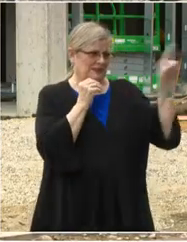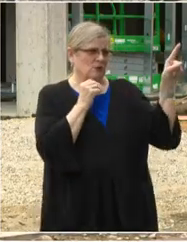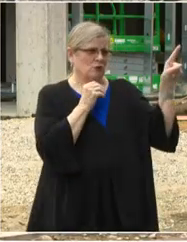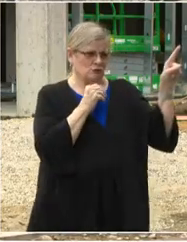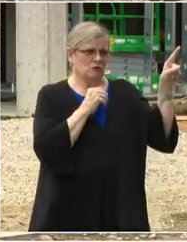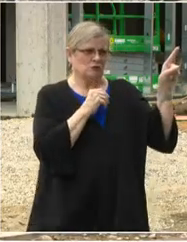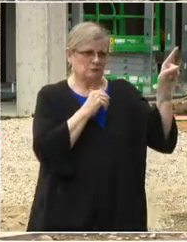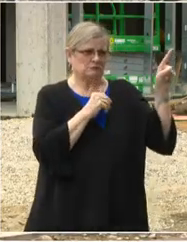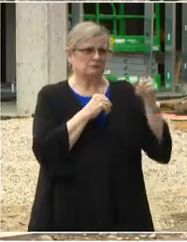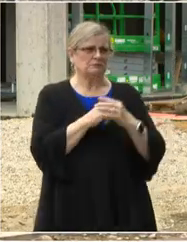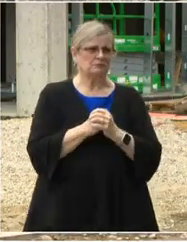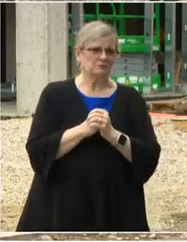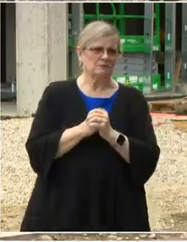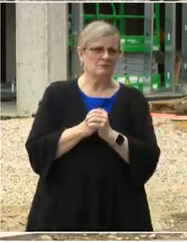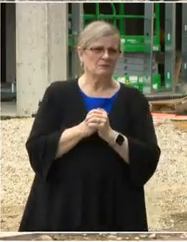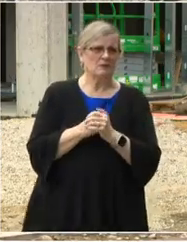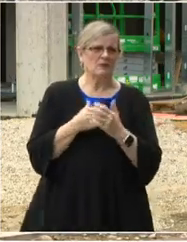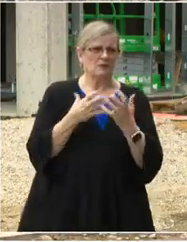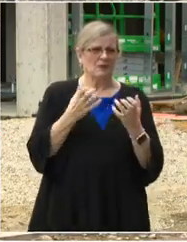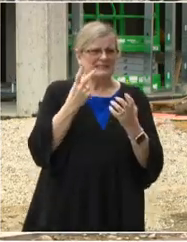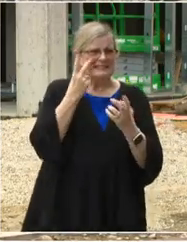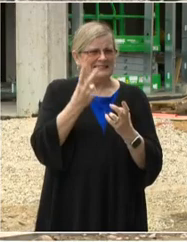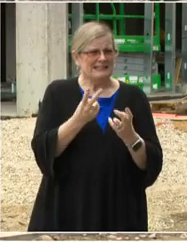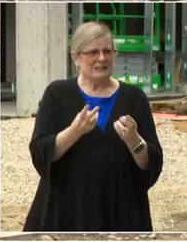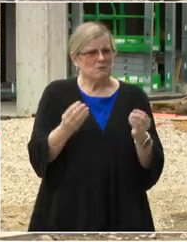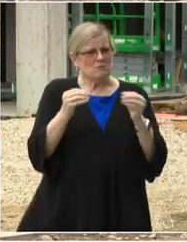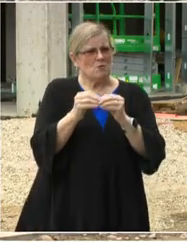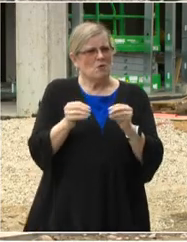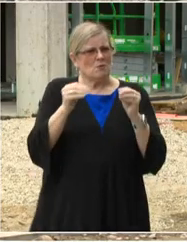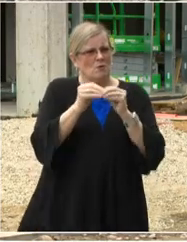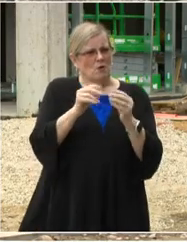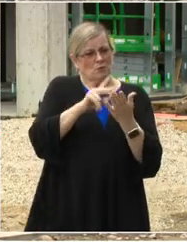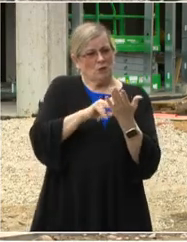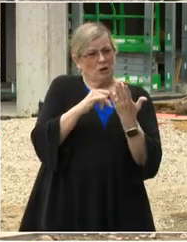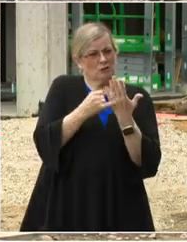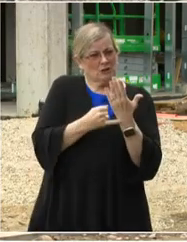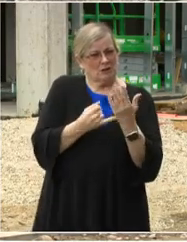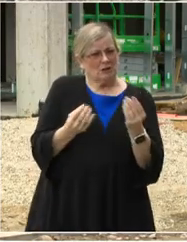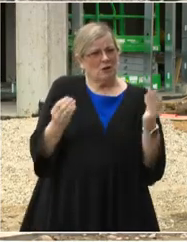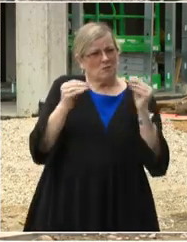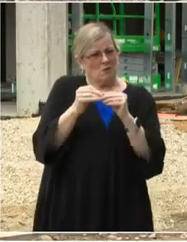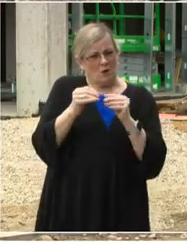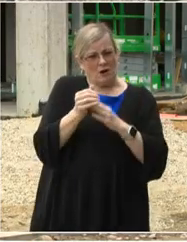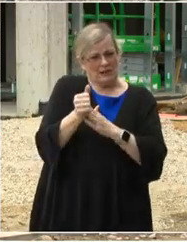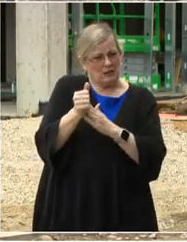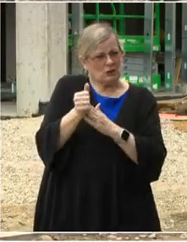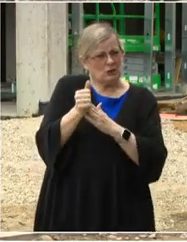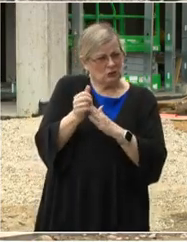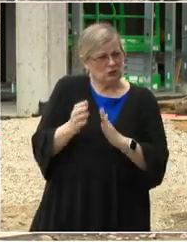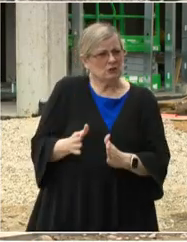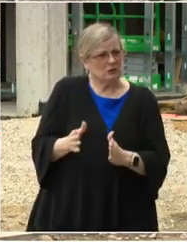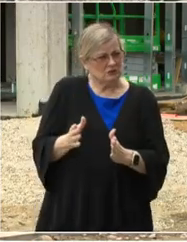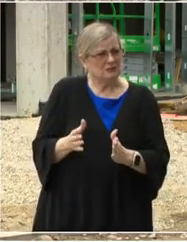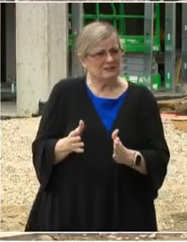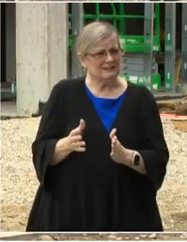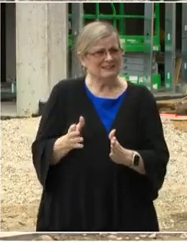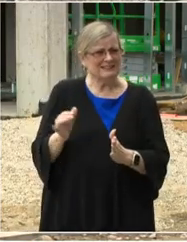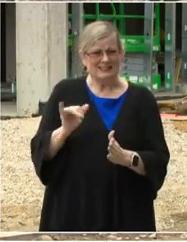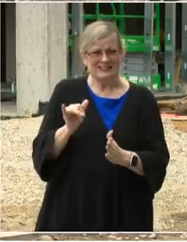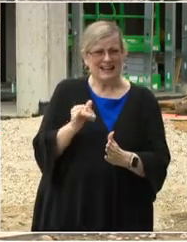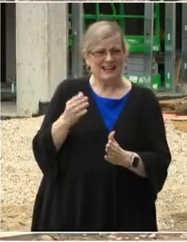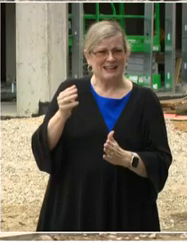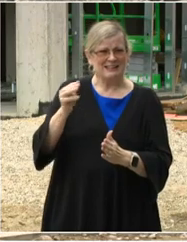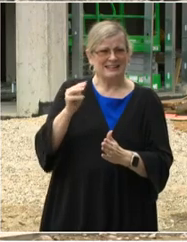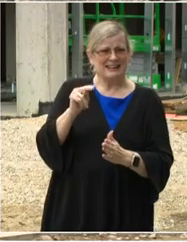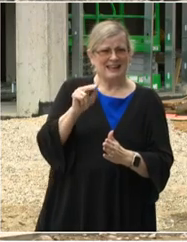good projects, and we want leadership, like the leadership that Councilmember Nadeau displayed to